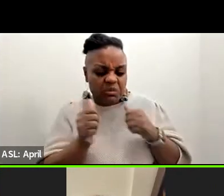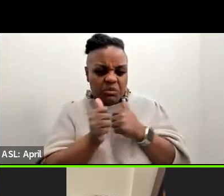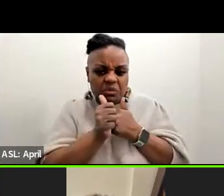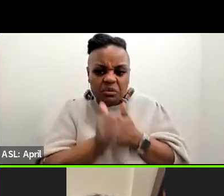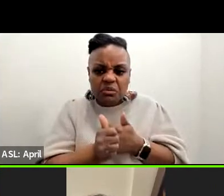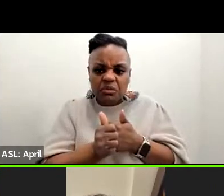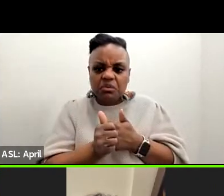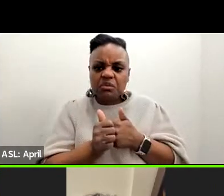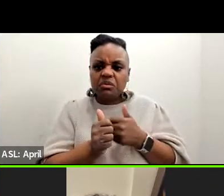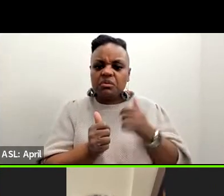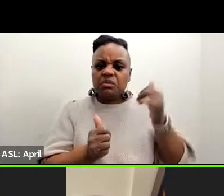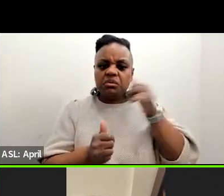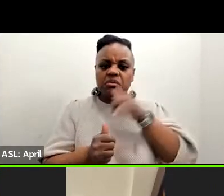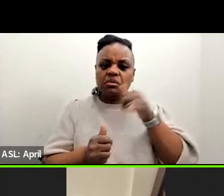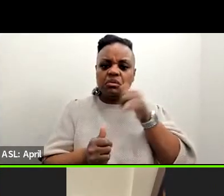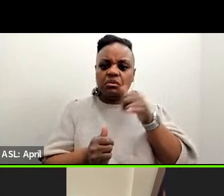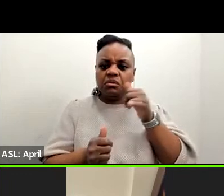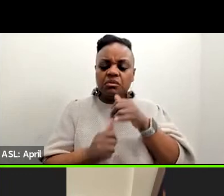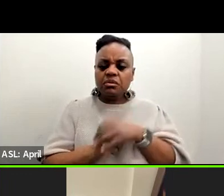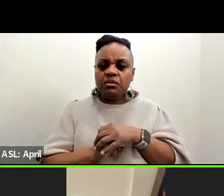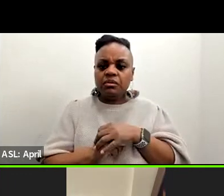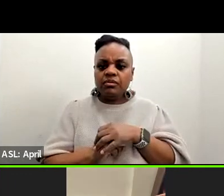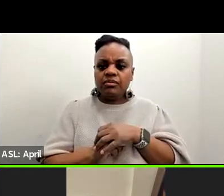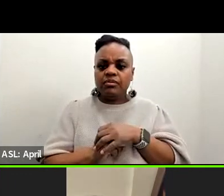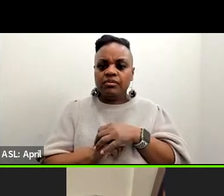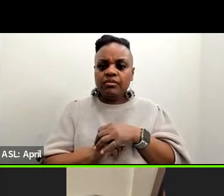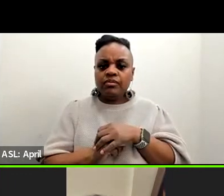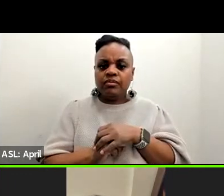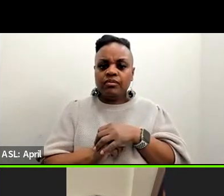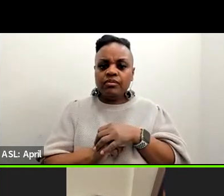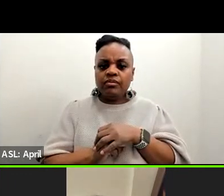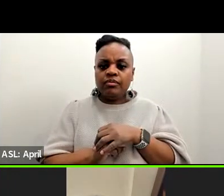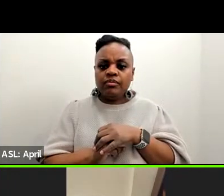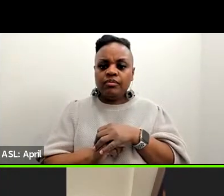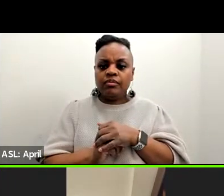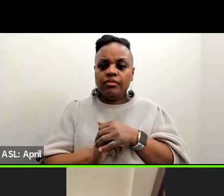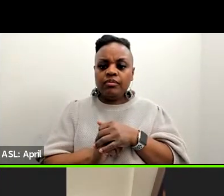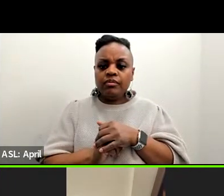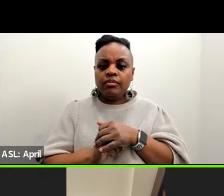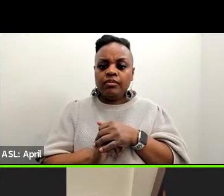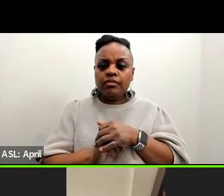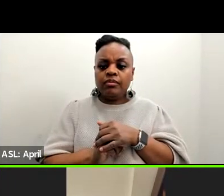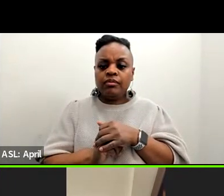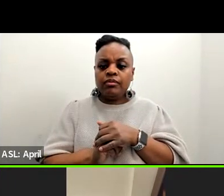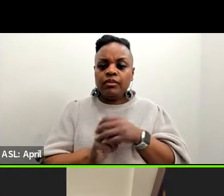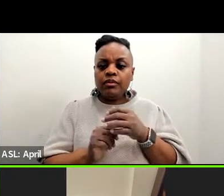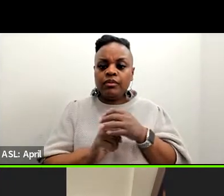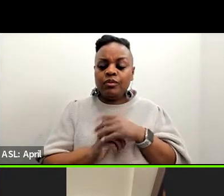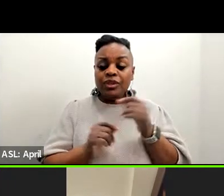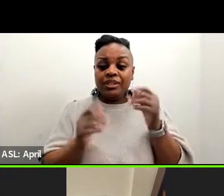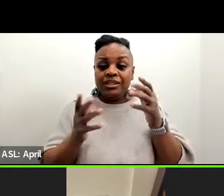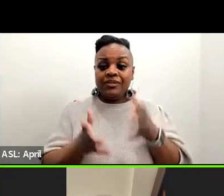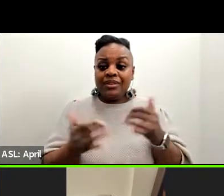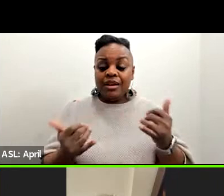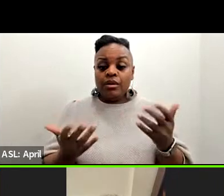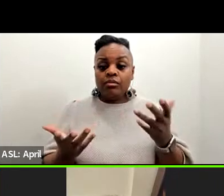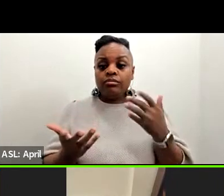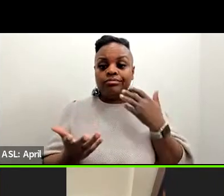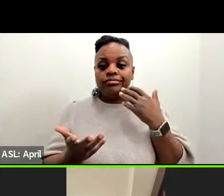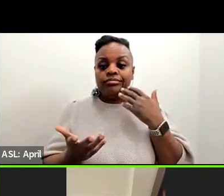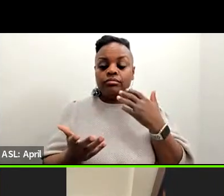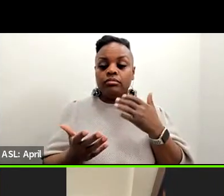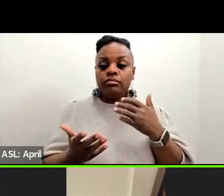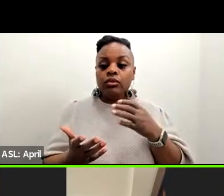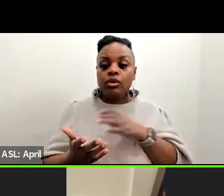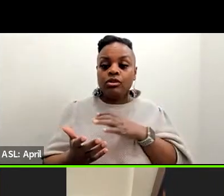has been largely limited. They only have whatever remains of the core organization itself. Those who are committed, many of them are suffering